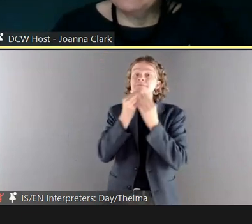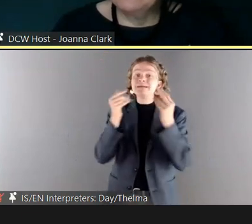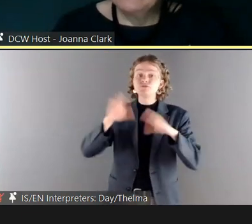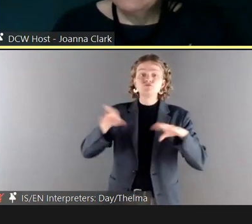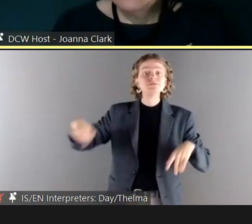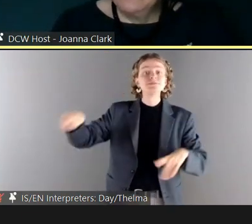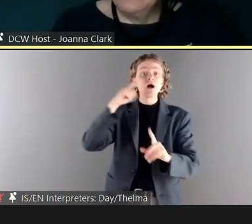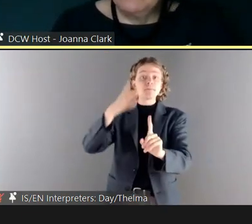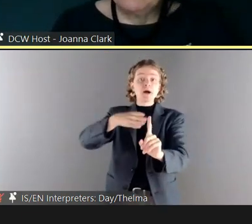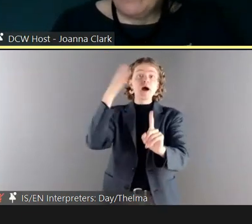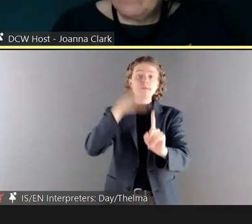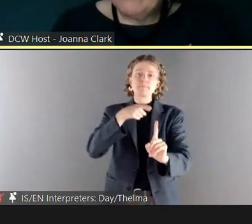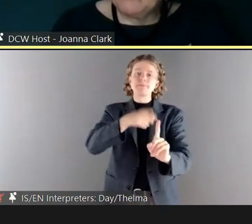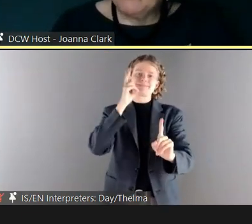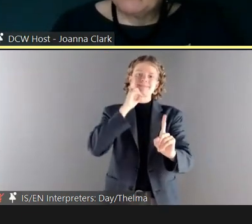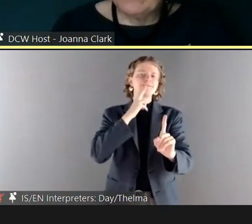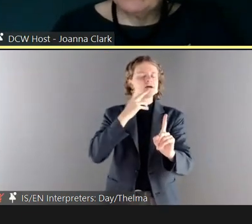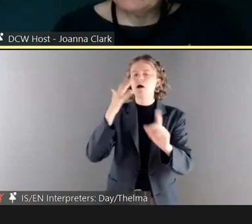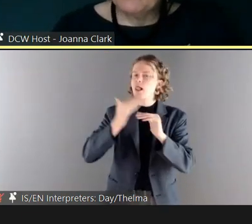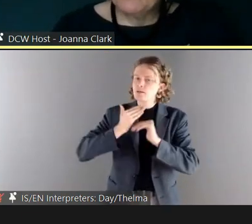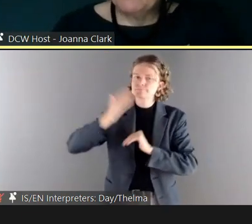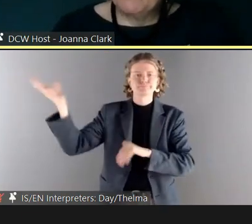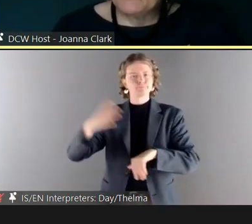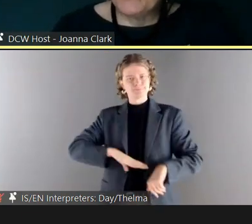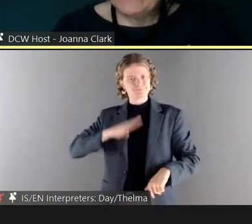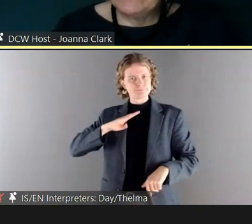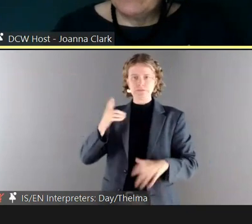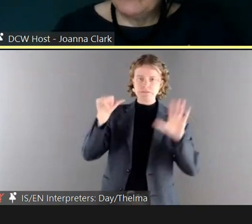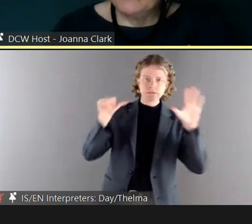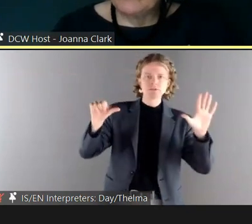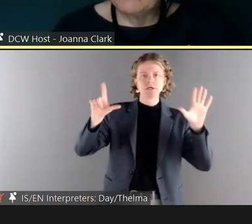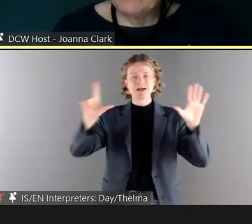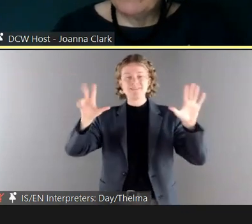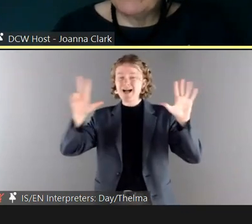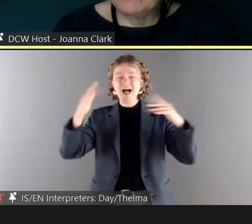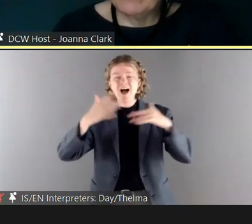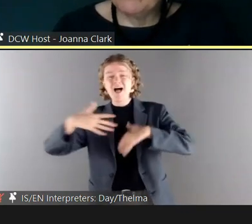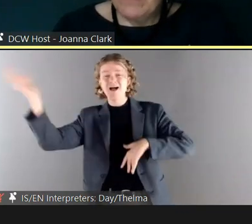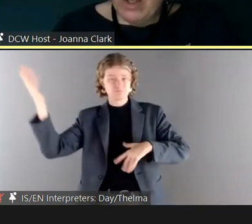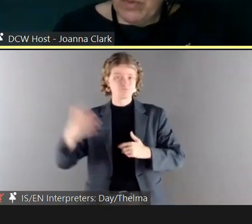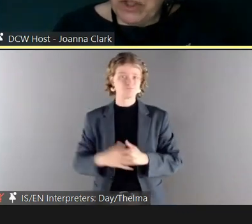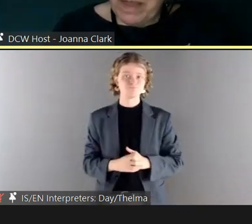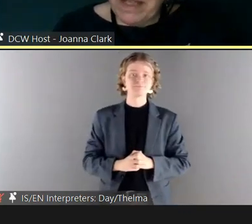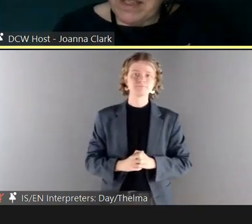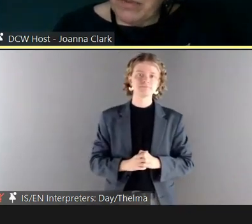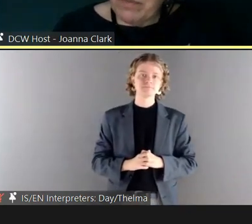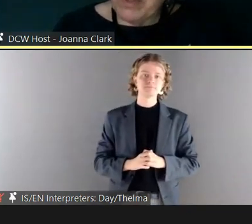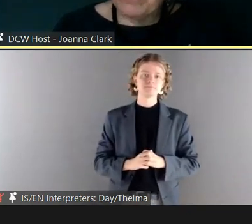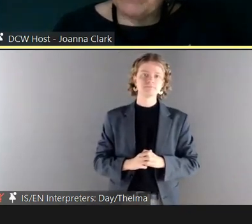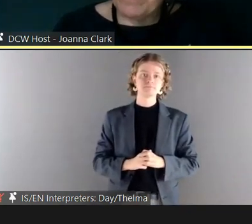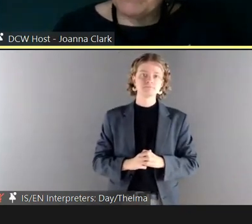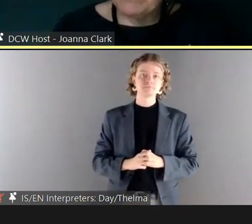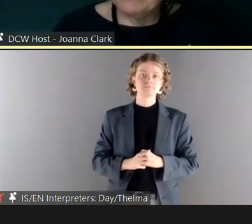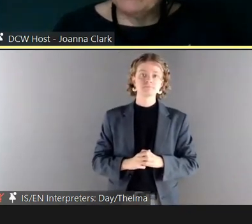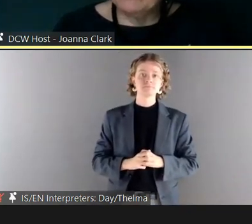later than 5, or certainly somewhere in between 0 and 5 years old, which means that when we're